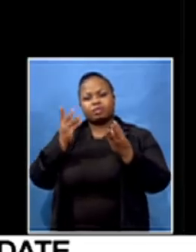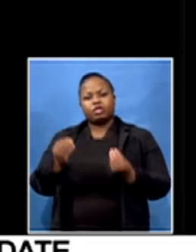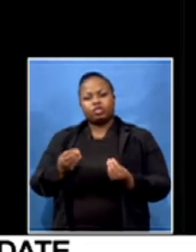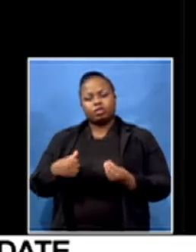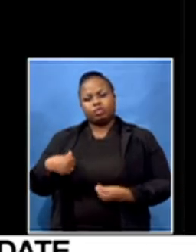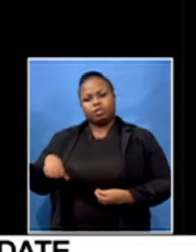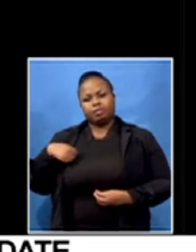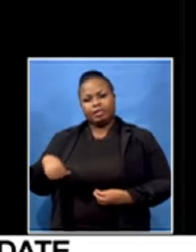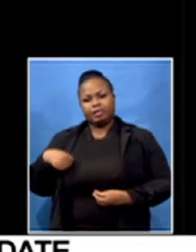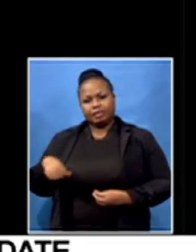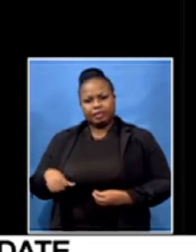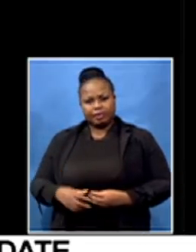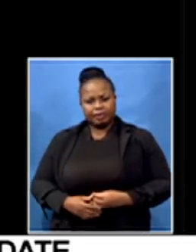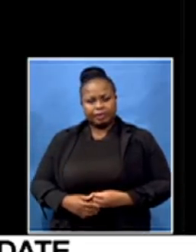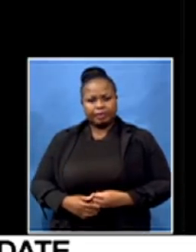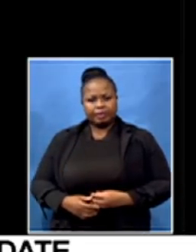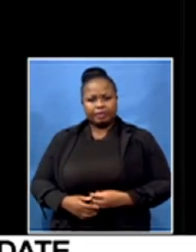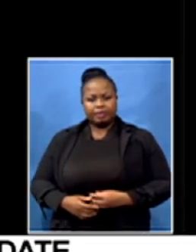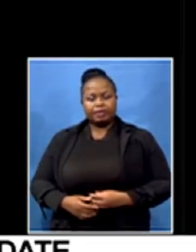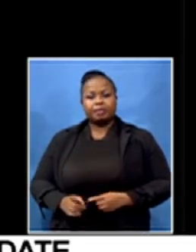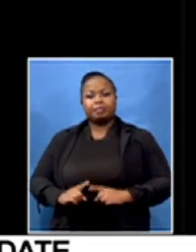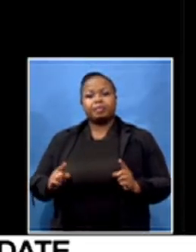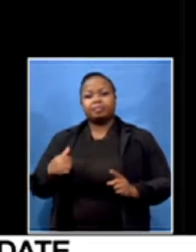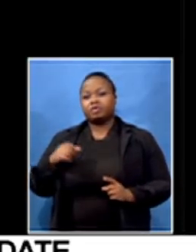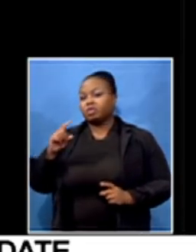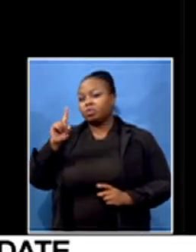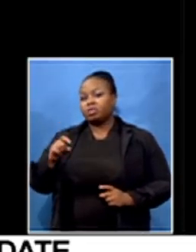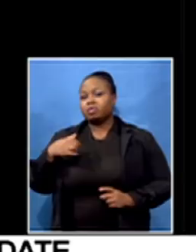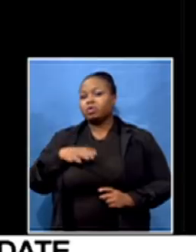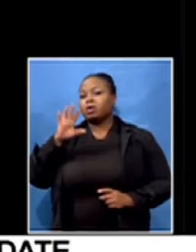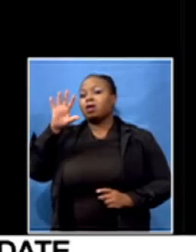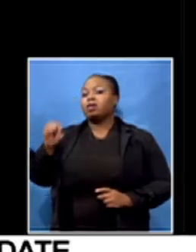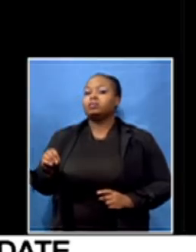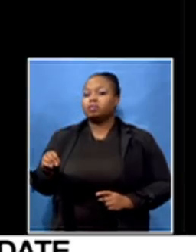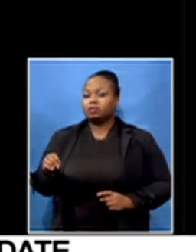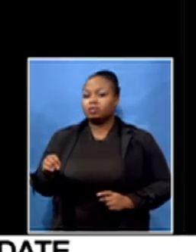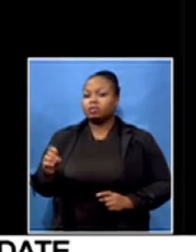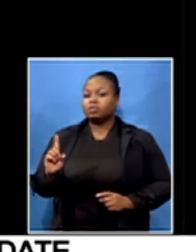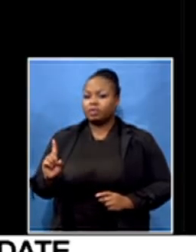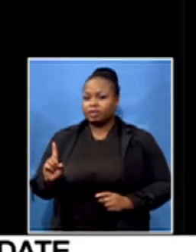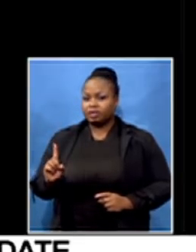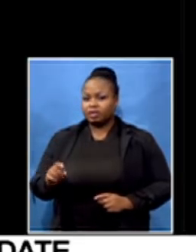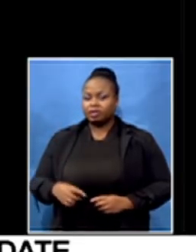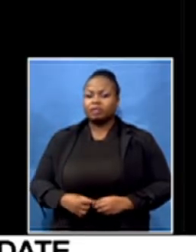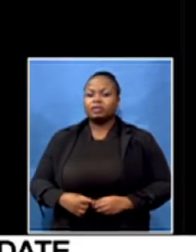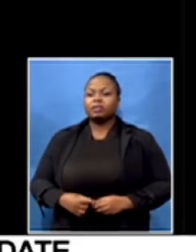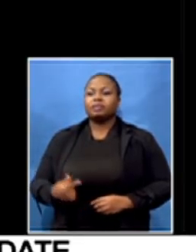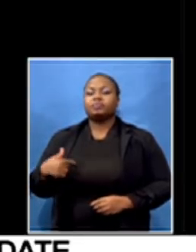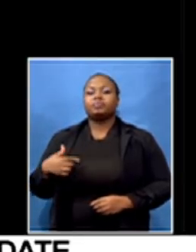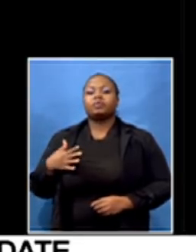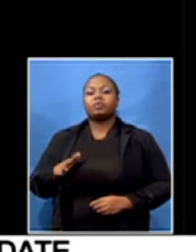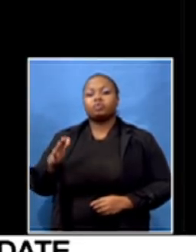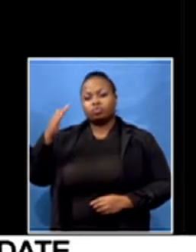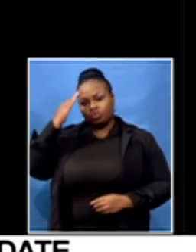municipalities. But the question that I want to put forward is what is